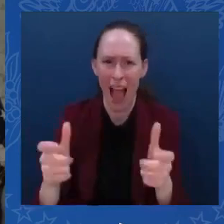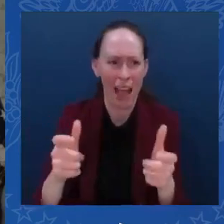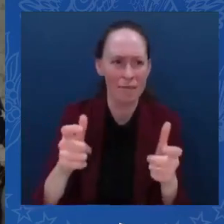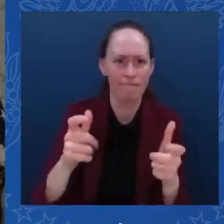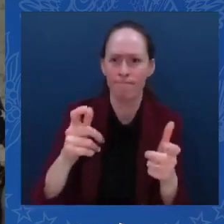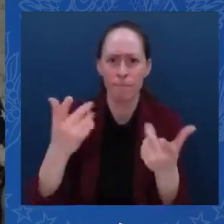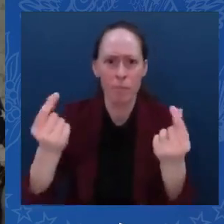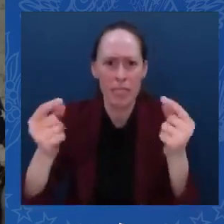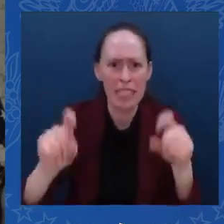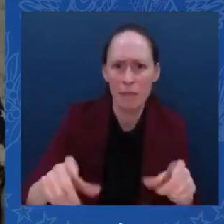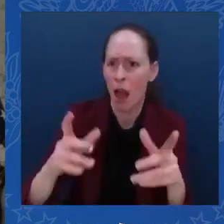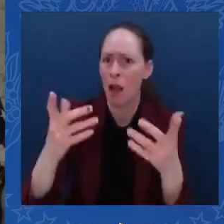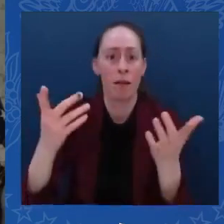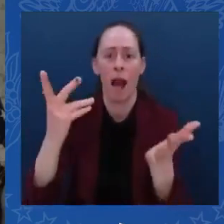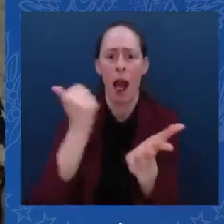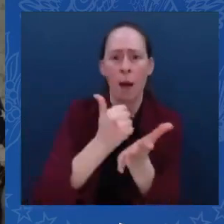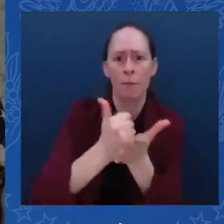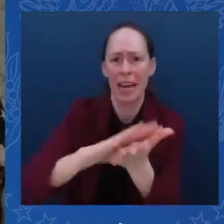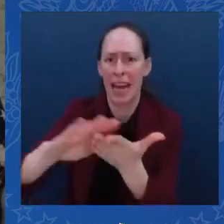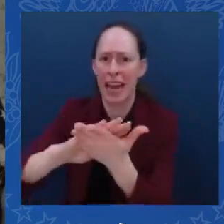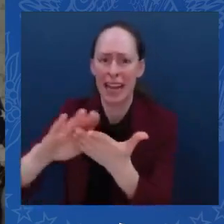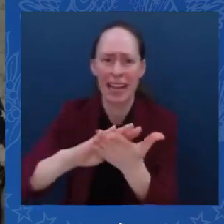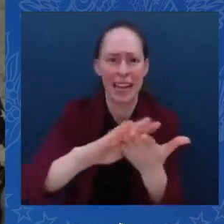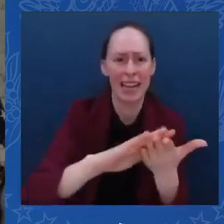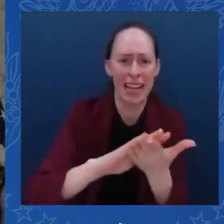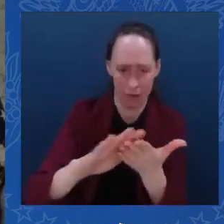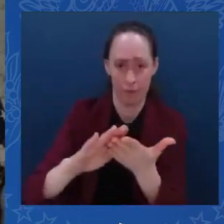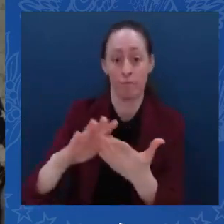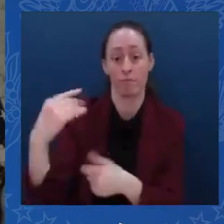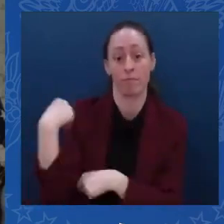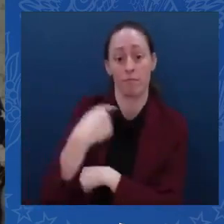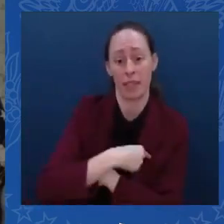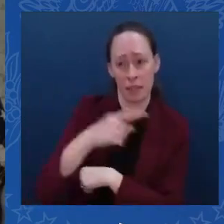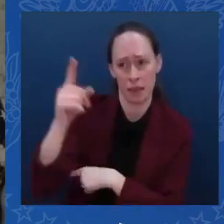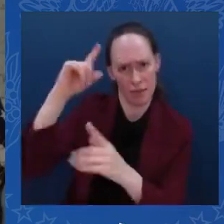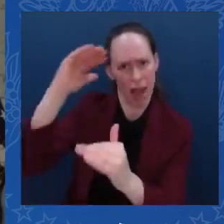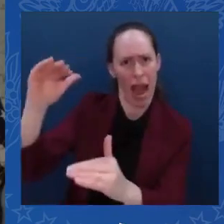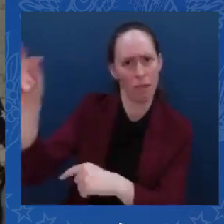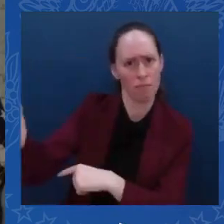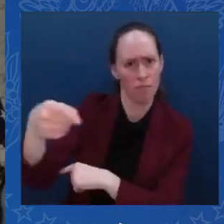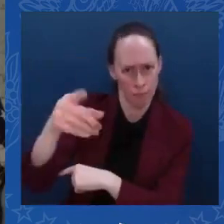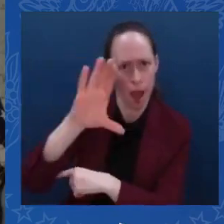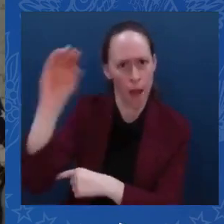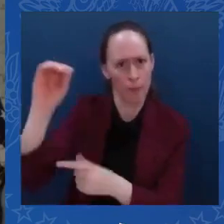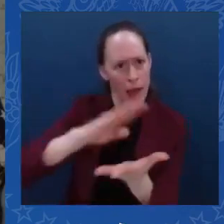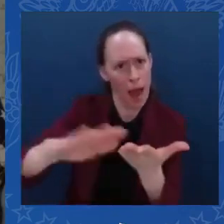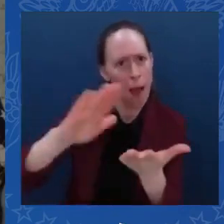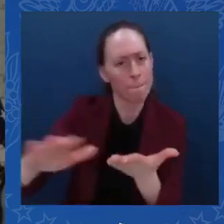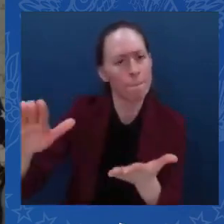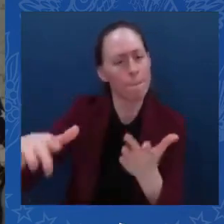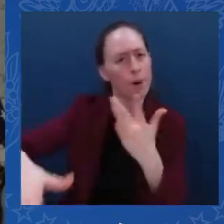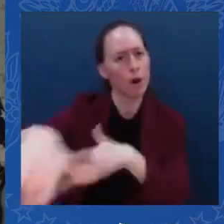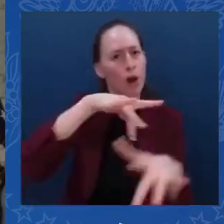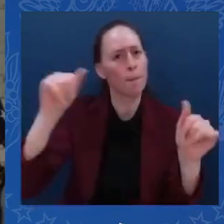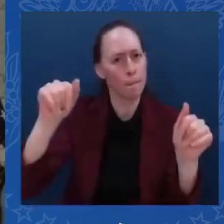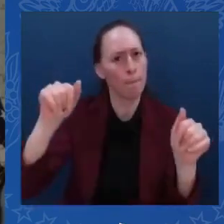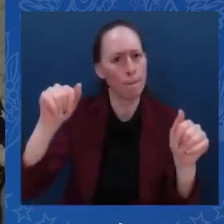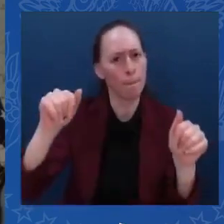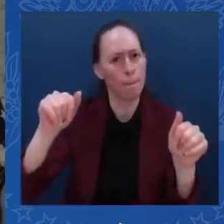done right. That includes an executive order I signed to continue our priority to hold Norfolk Southern fully